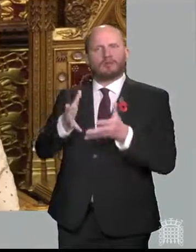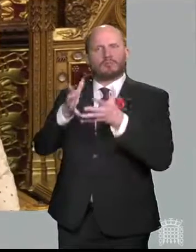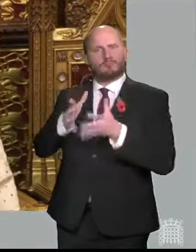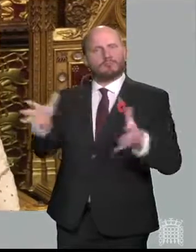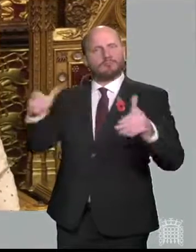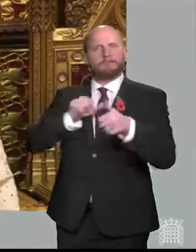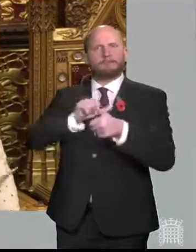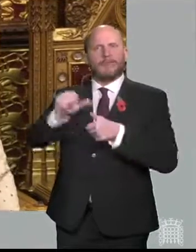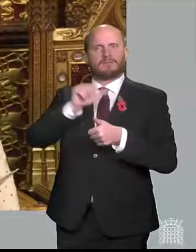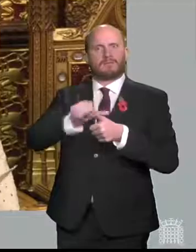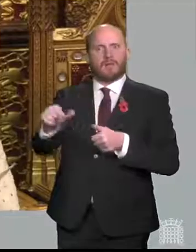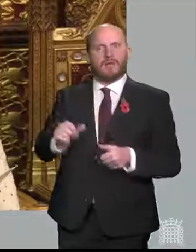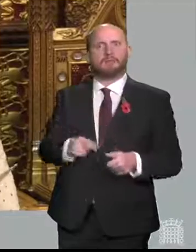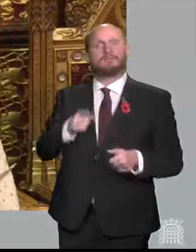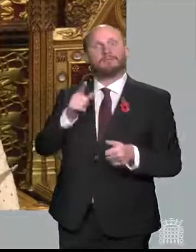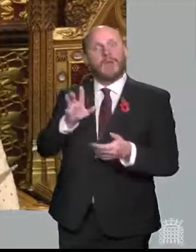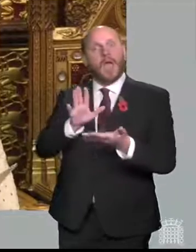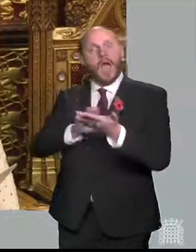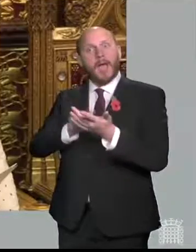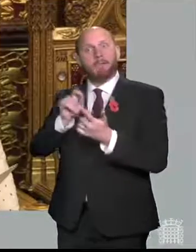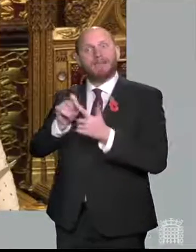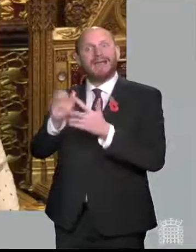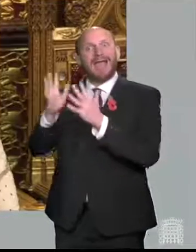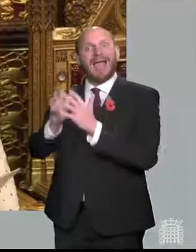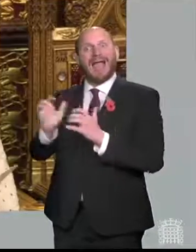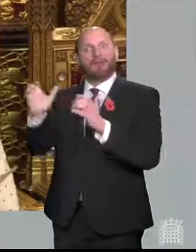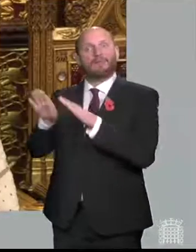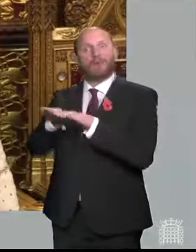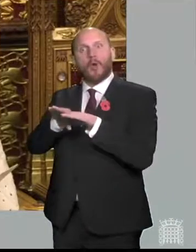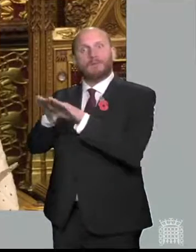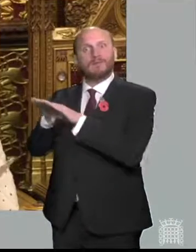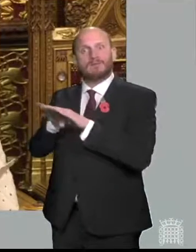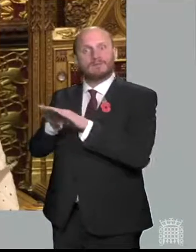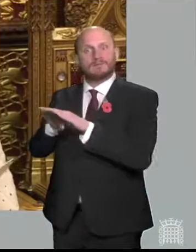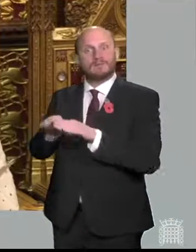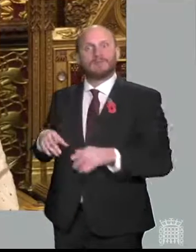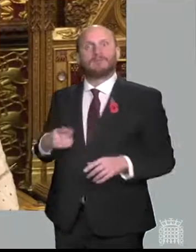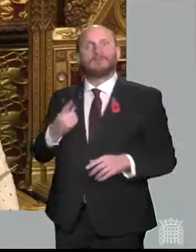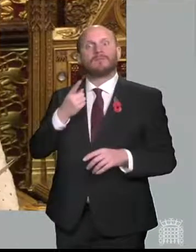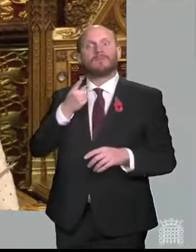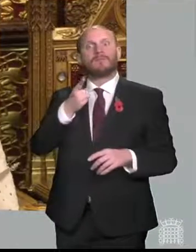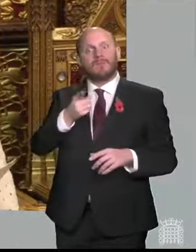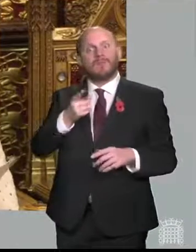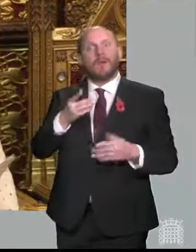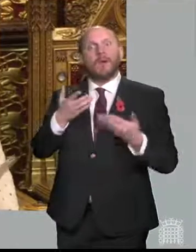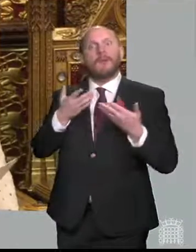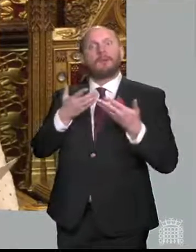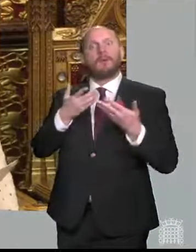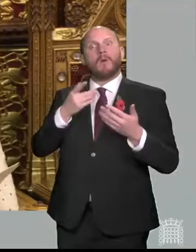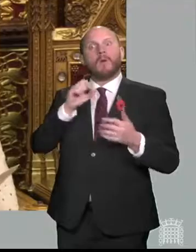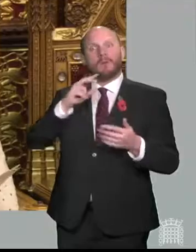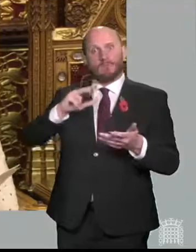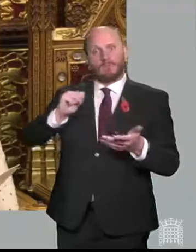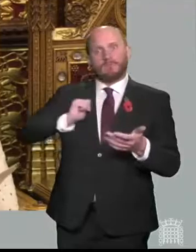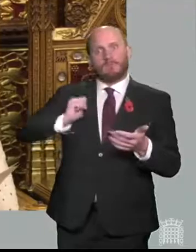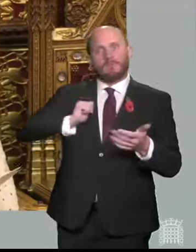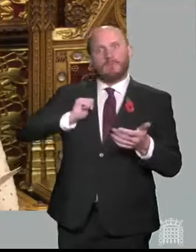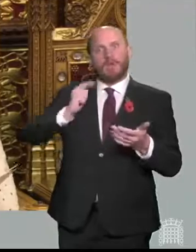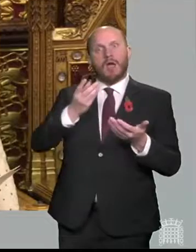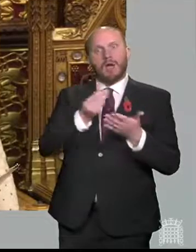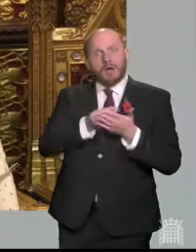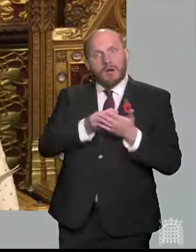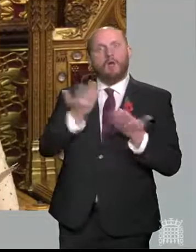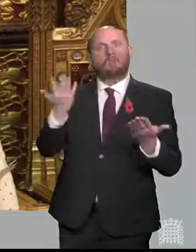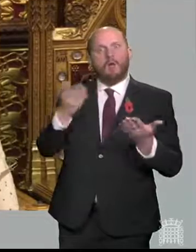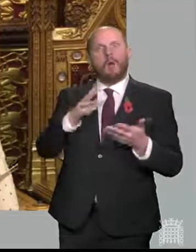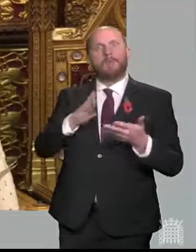Members of the House of Commons, estimates for the public services will be laid before you.